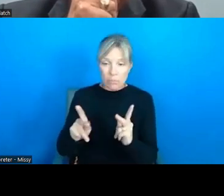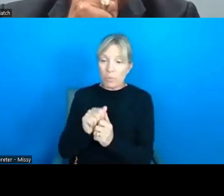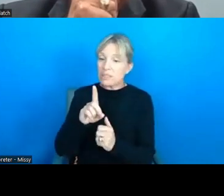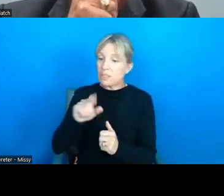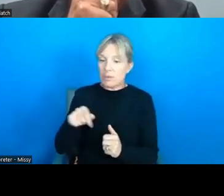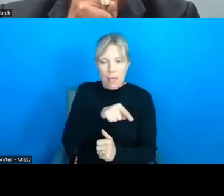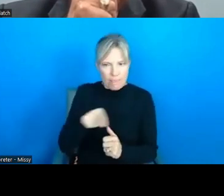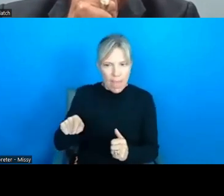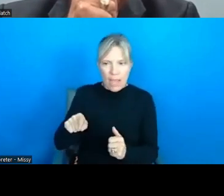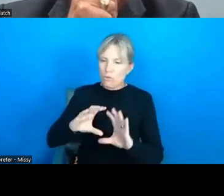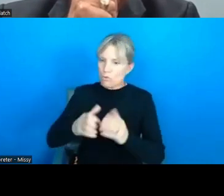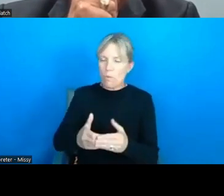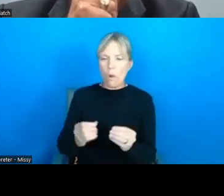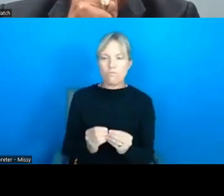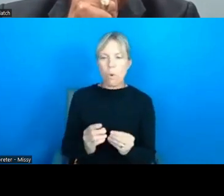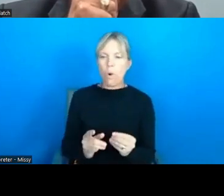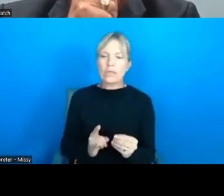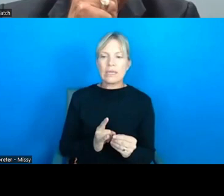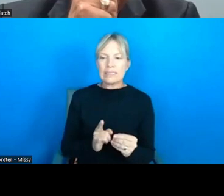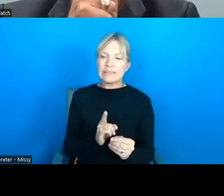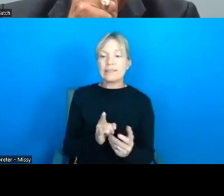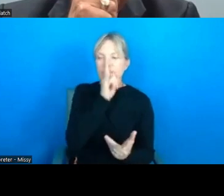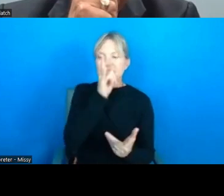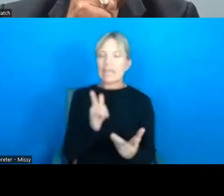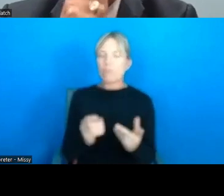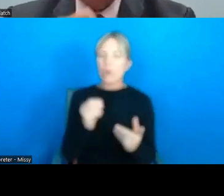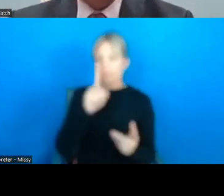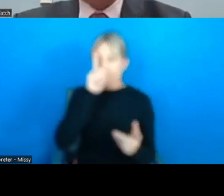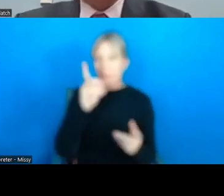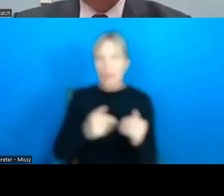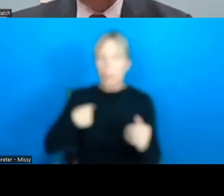are more sophisticated than we ever were. They are